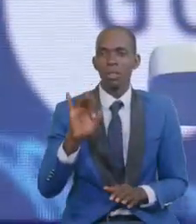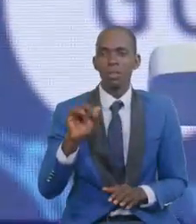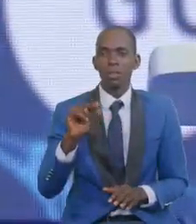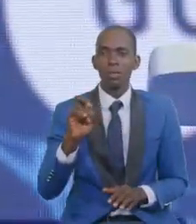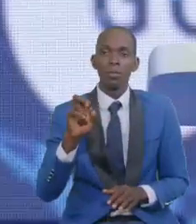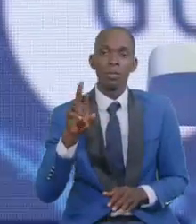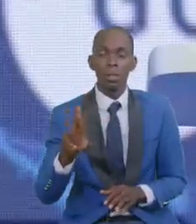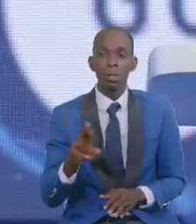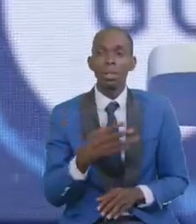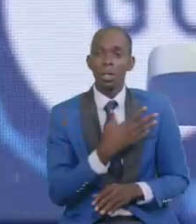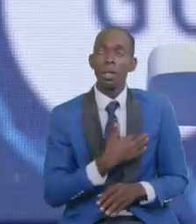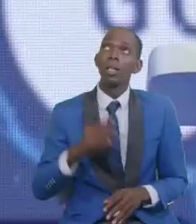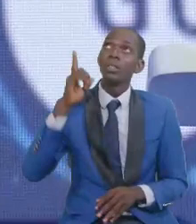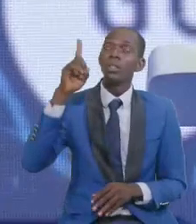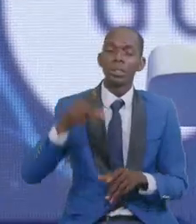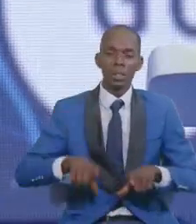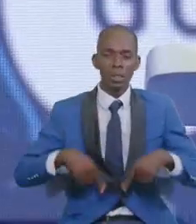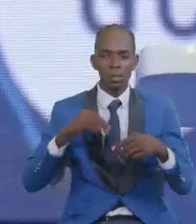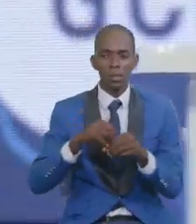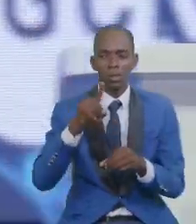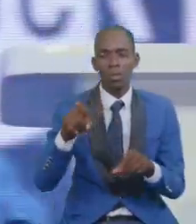as sanctifier.